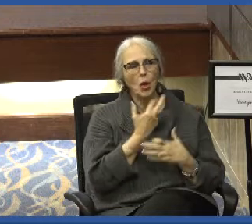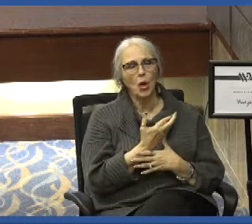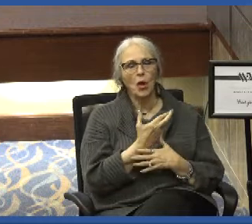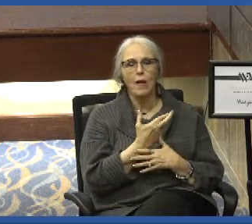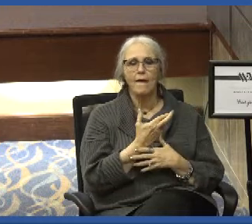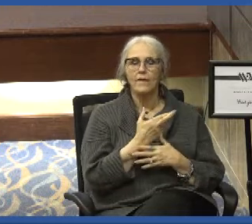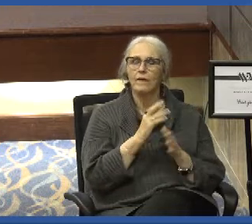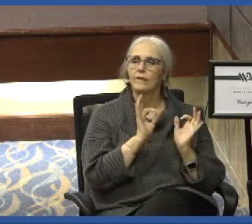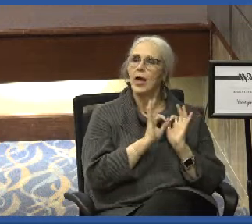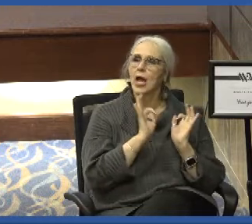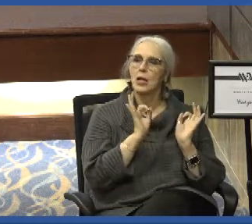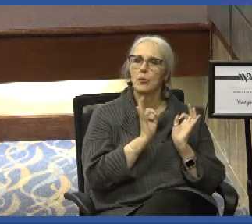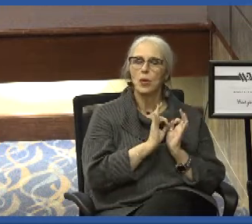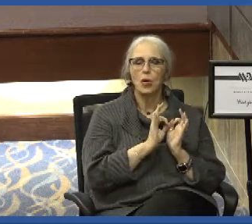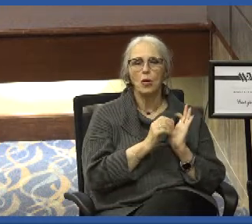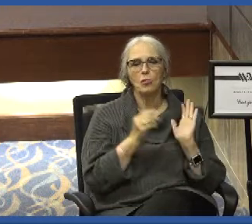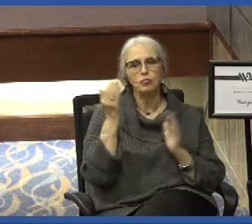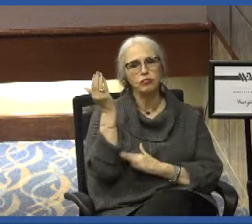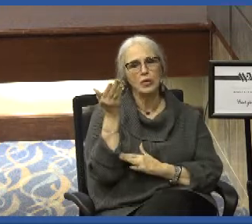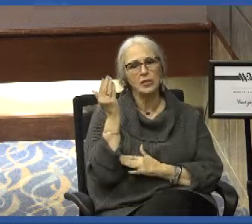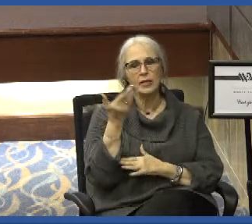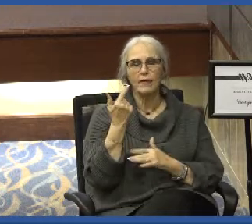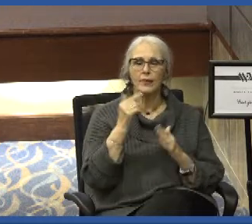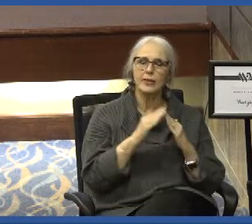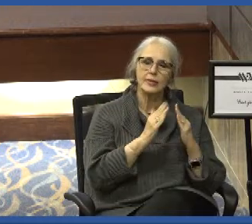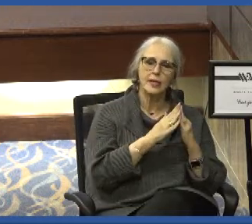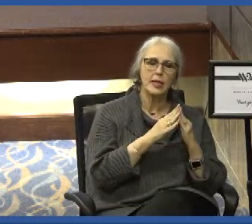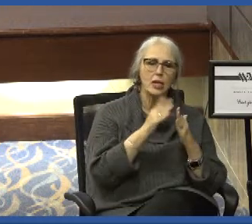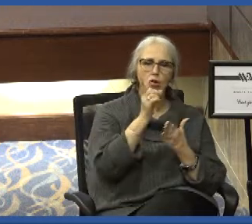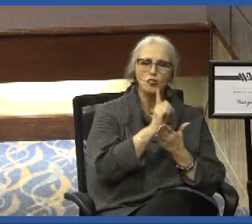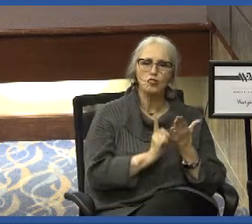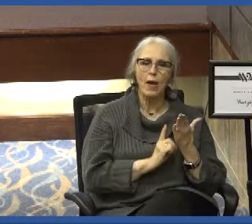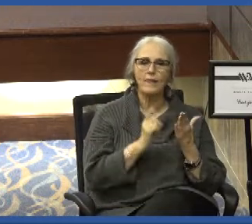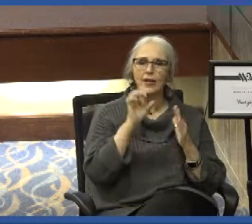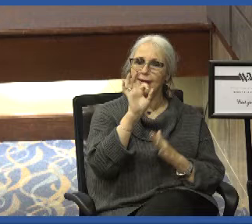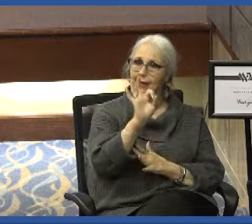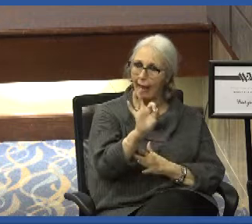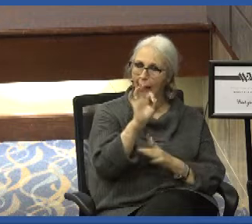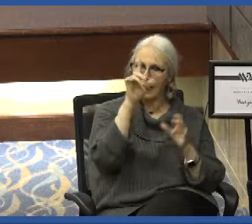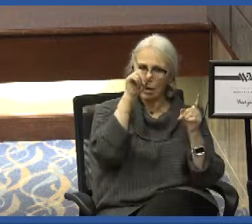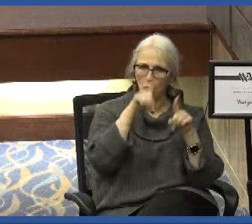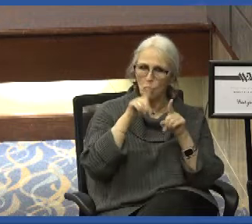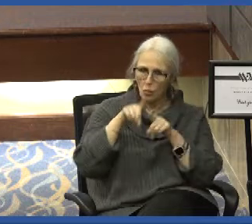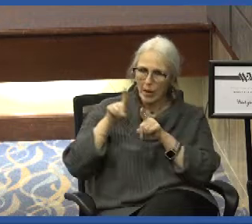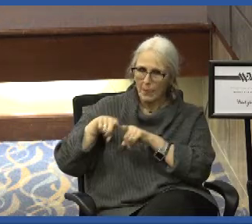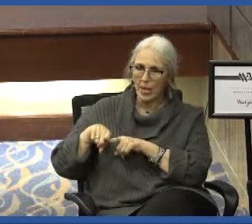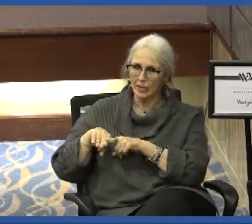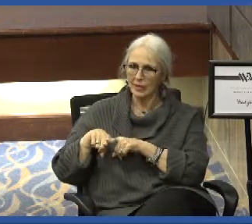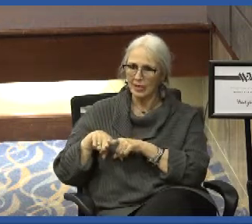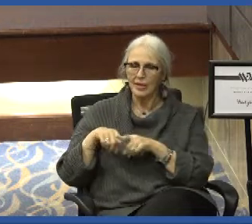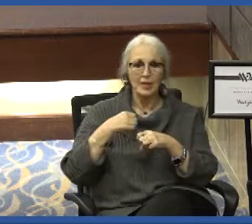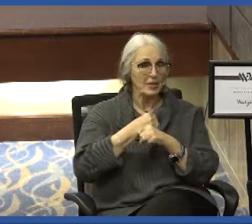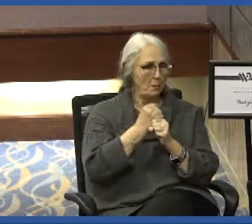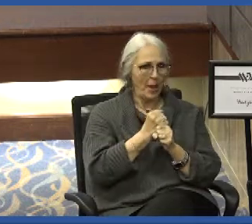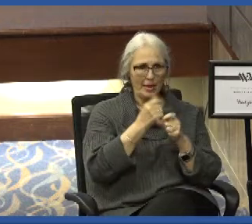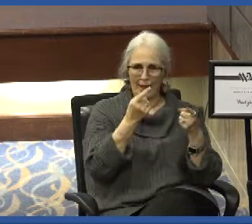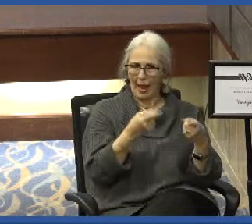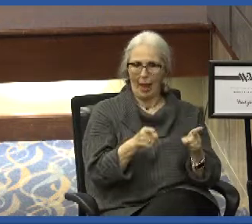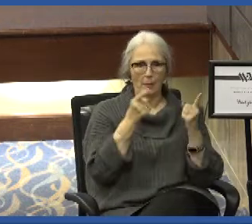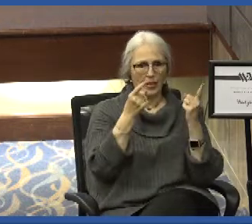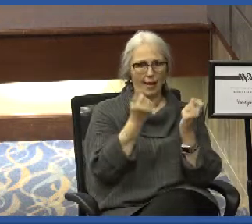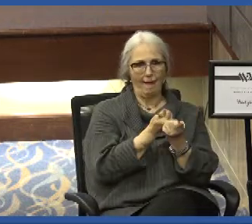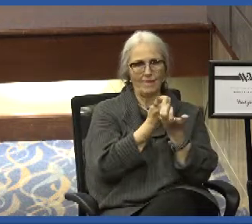her invaluable representation of the city in drafting 9 agreements that made all this happen.